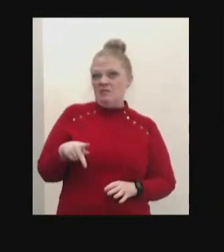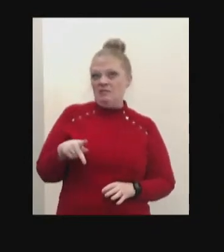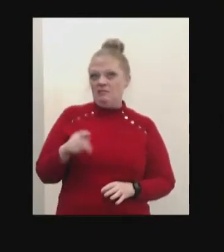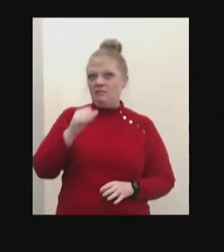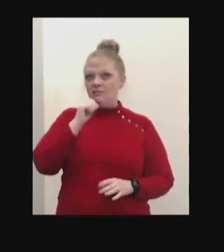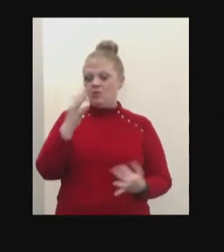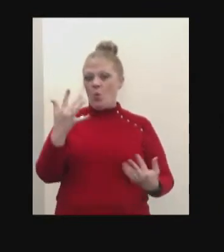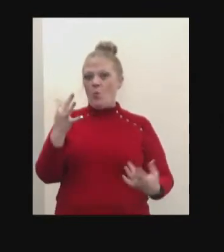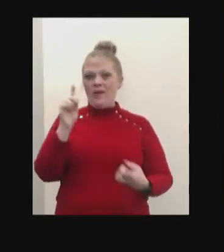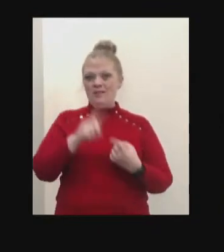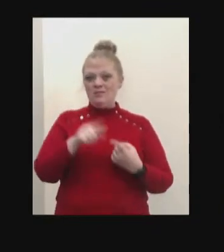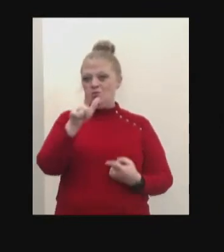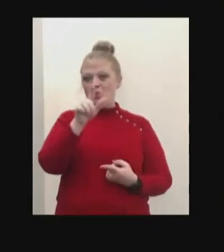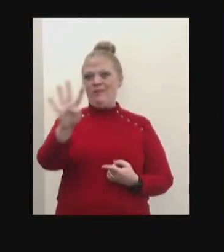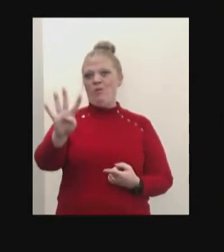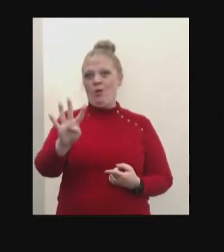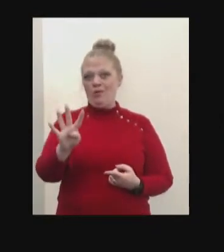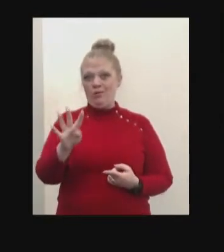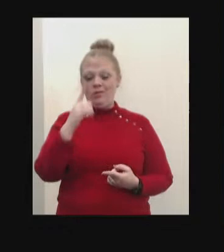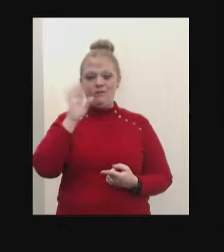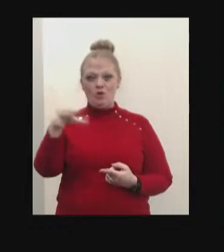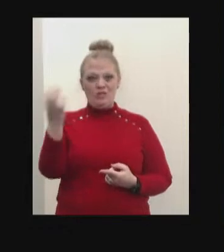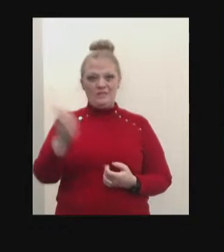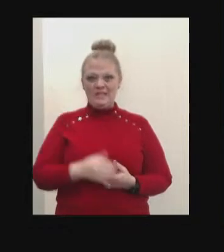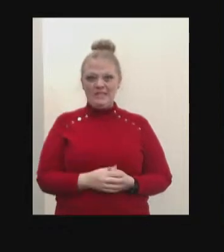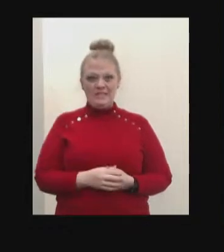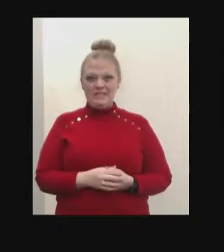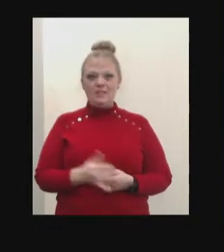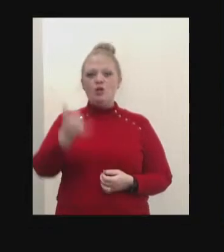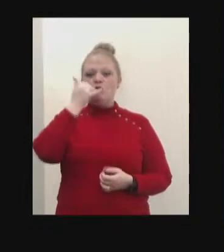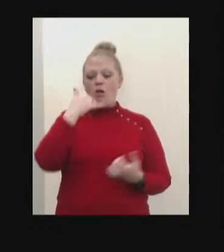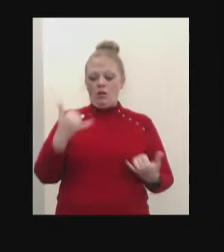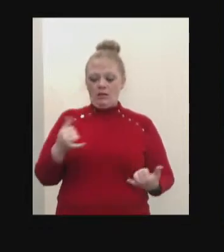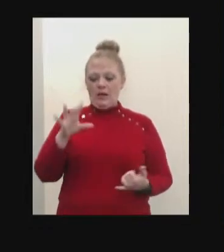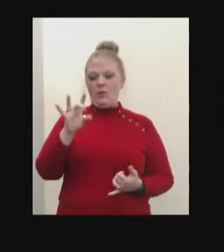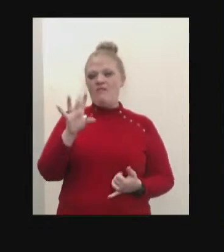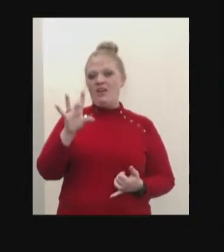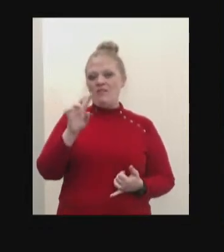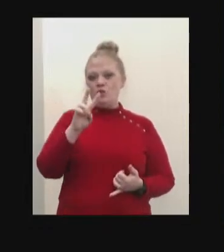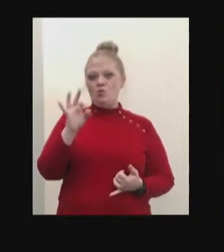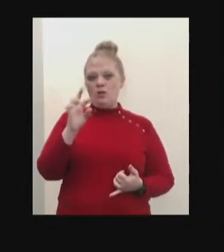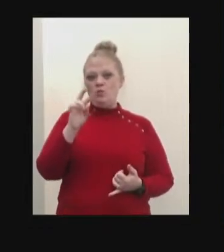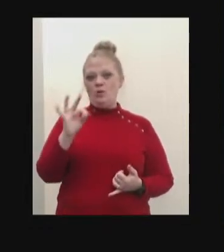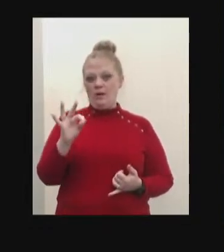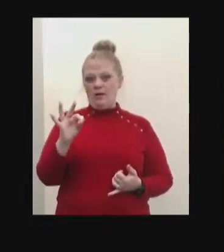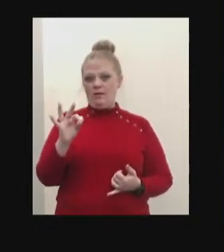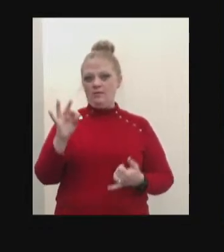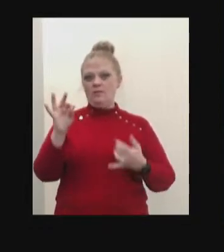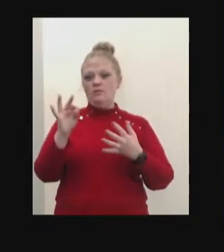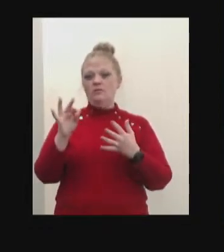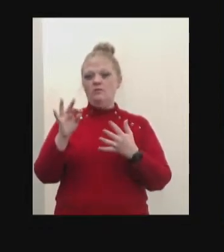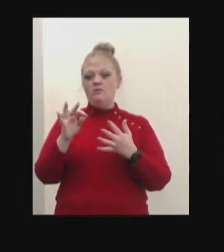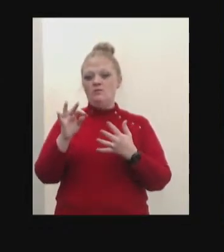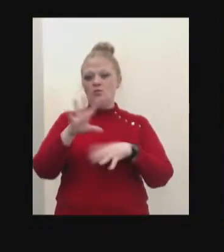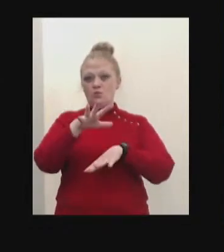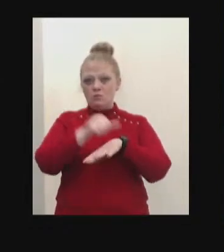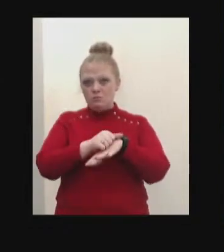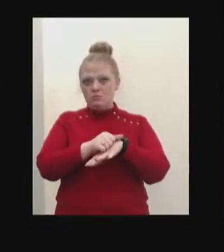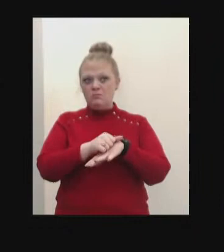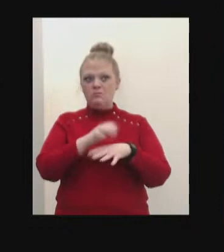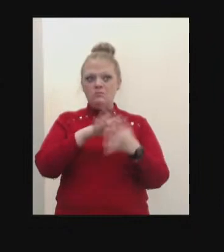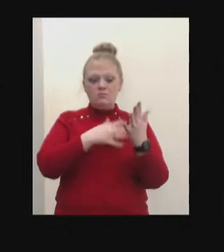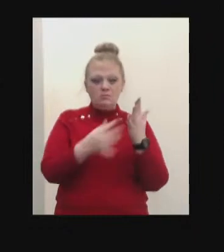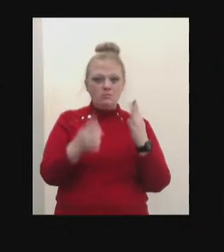the 24th for Christmas. Call us now at 858-2929 to schedule testing, as well as